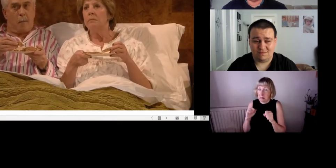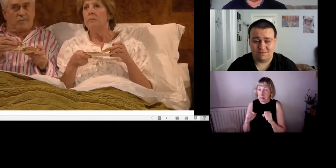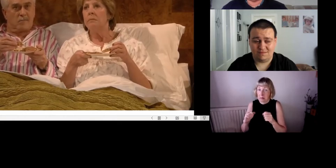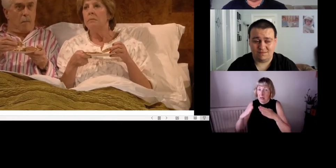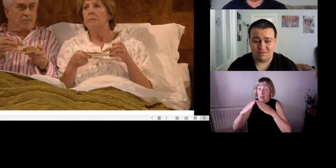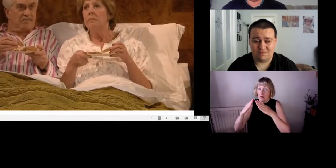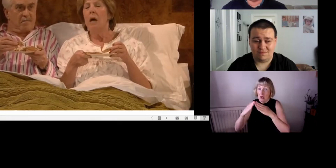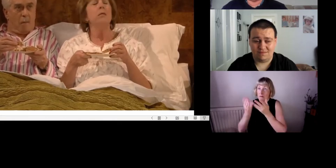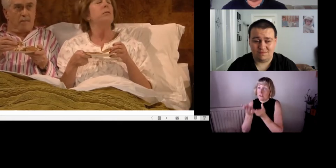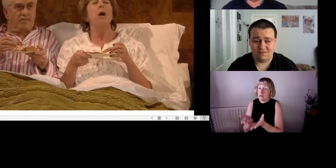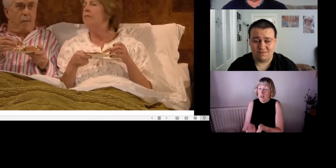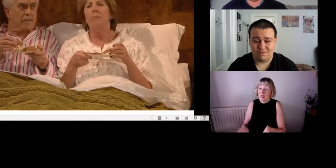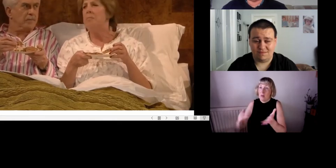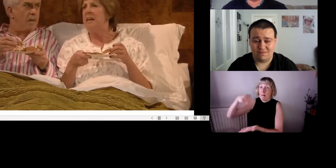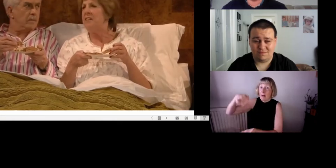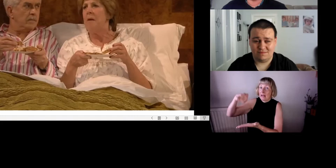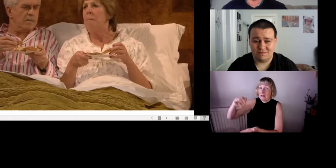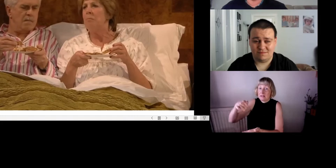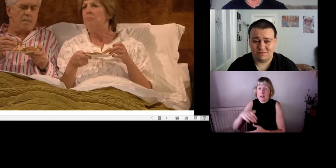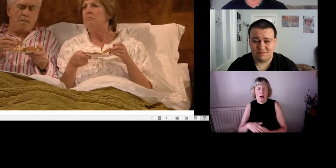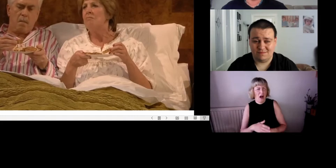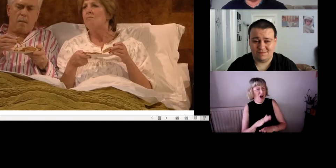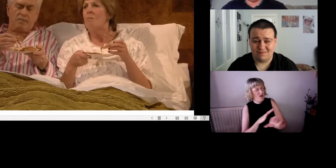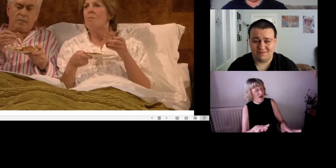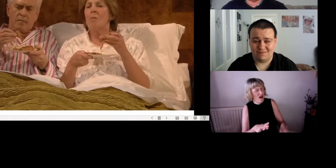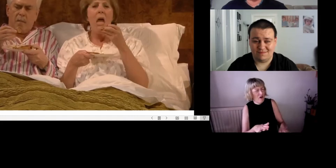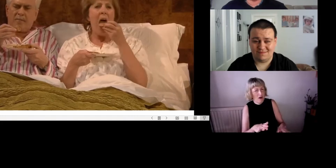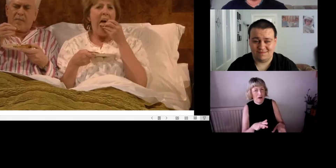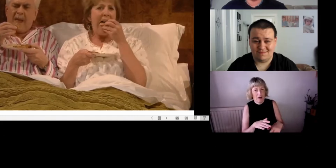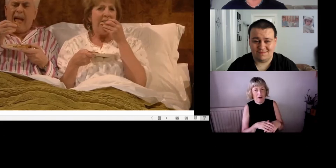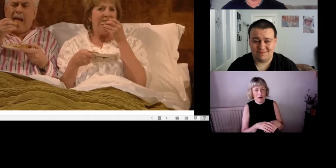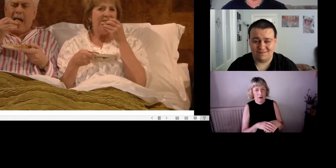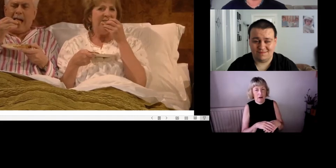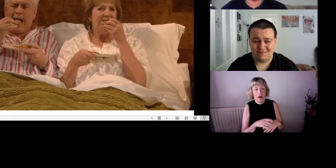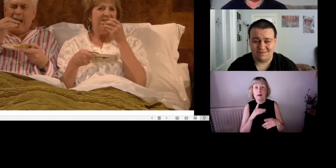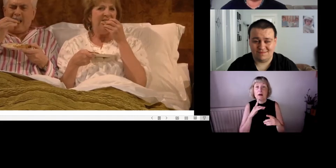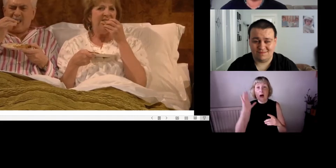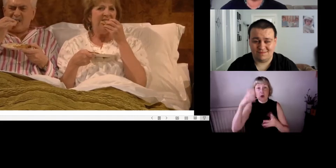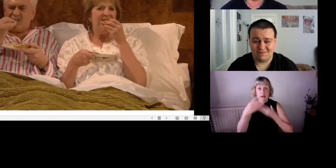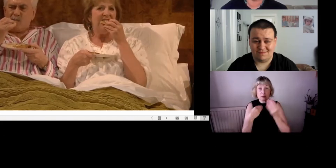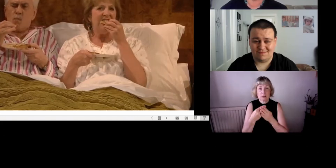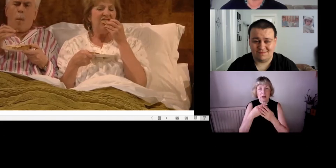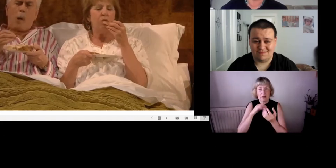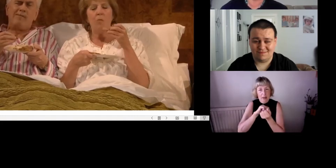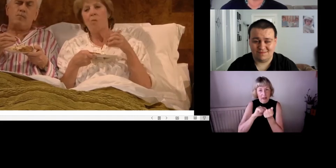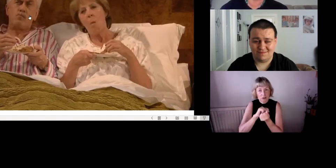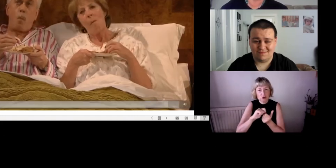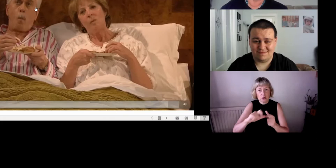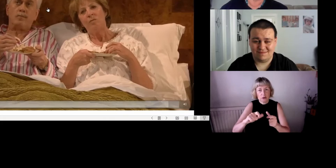buckets. Oh, God forbid. They munch on. The light fades.